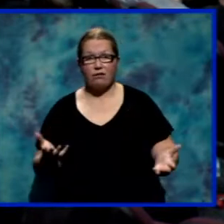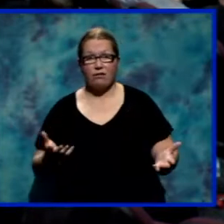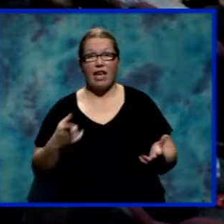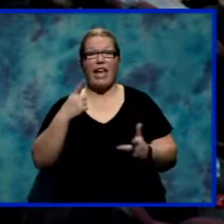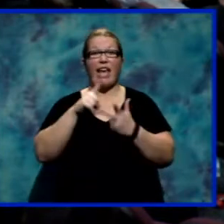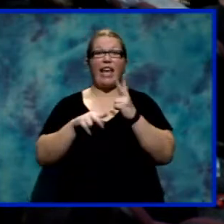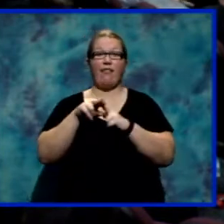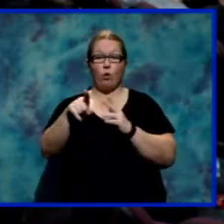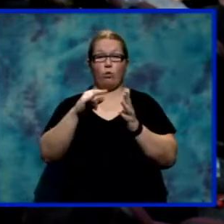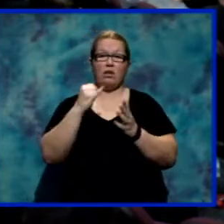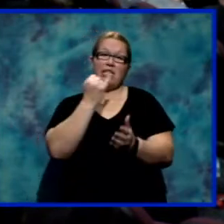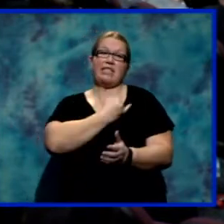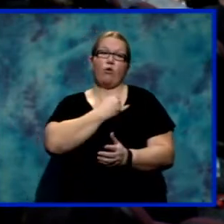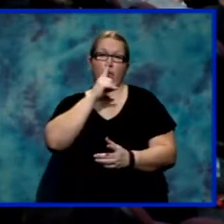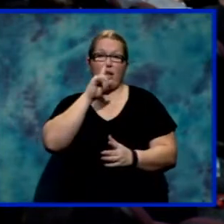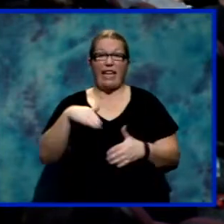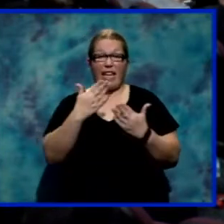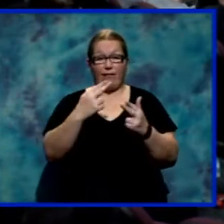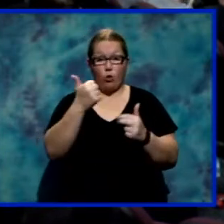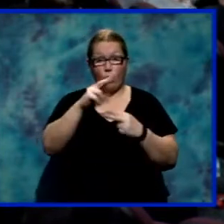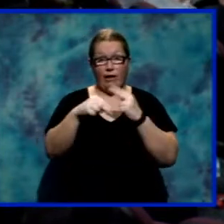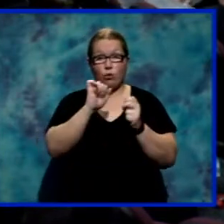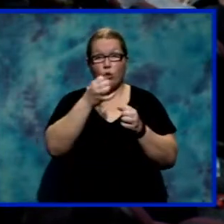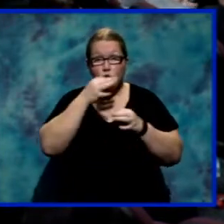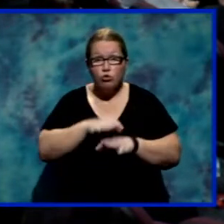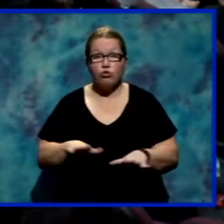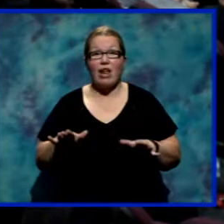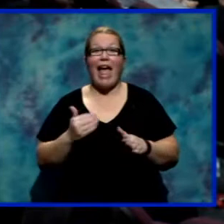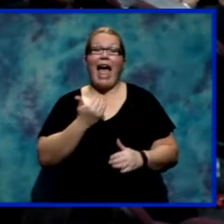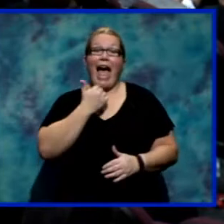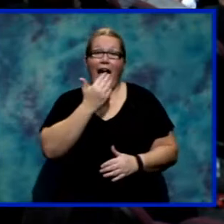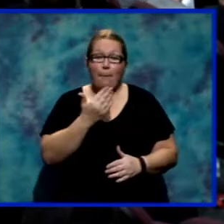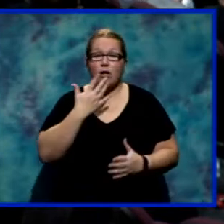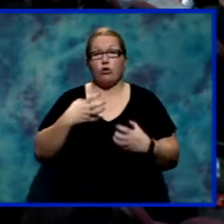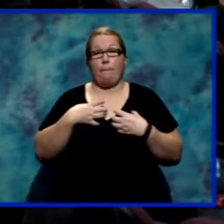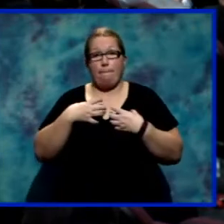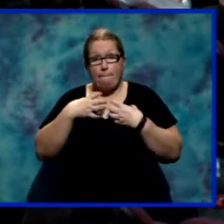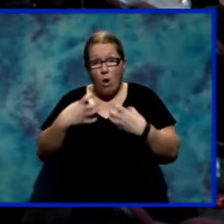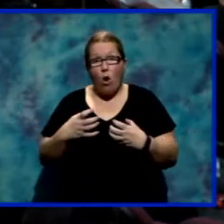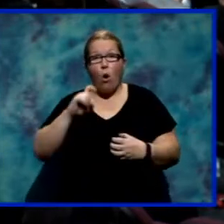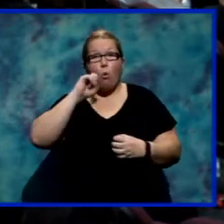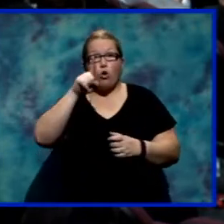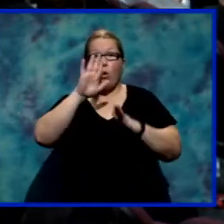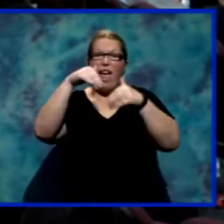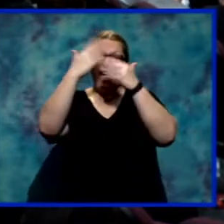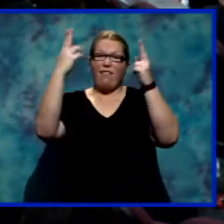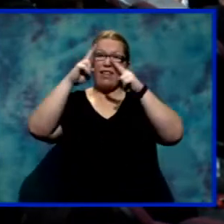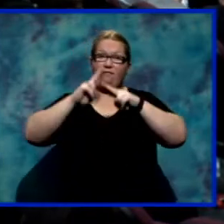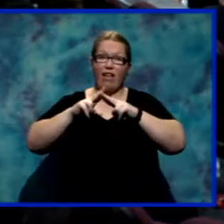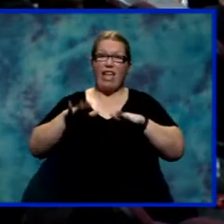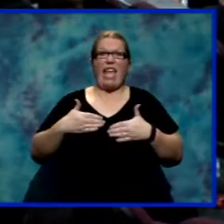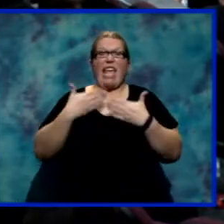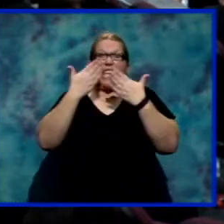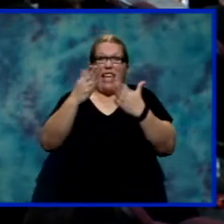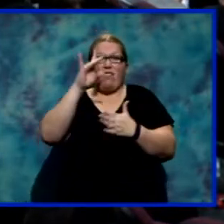you sinful people know how to give good gifts to your children, how much more will your heavenly Father give